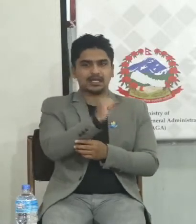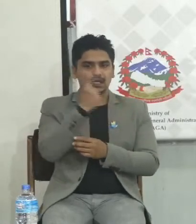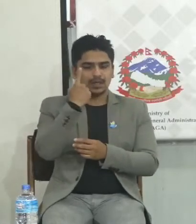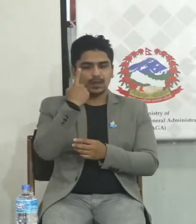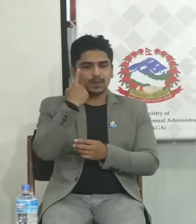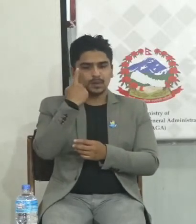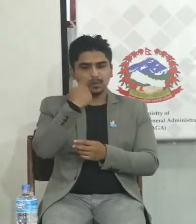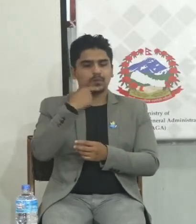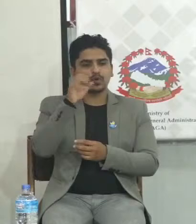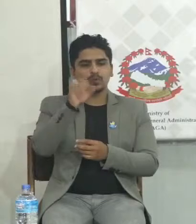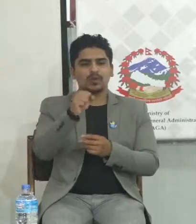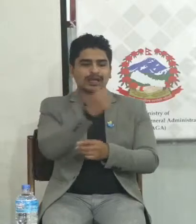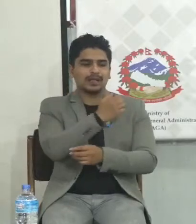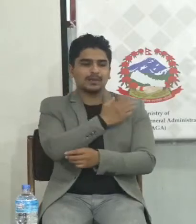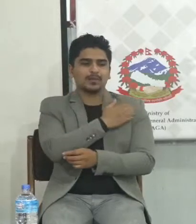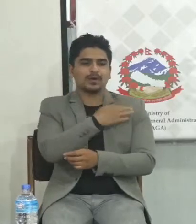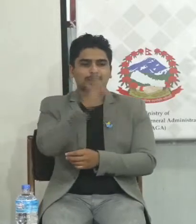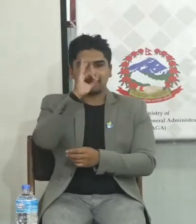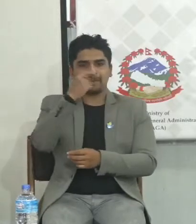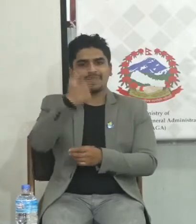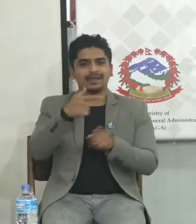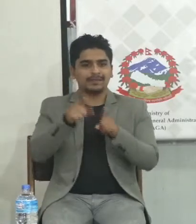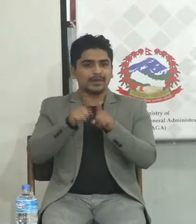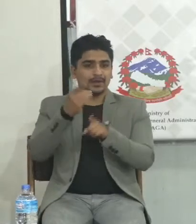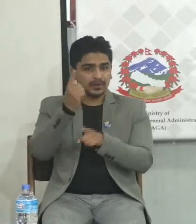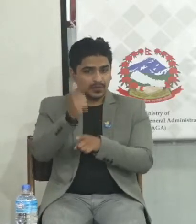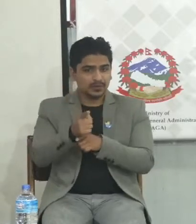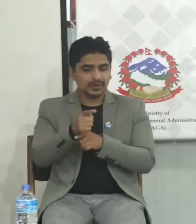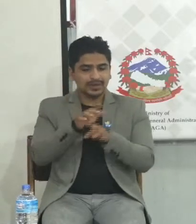and he has already made us very clear.